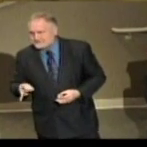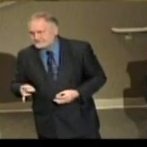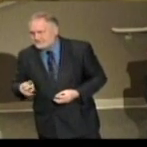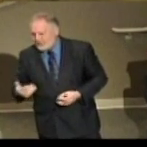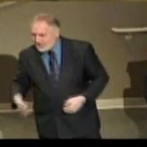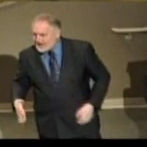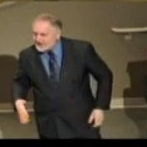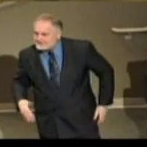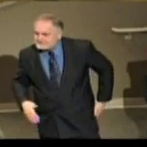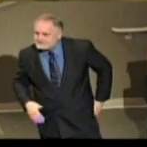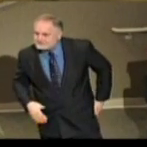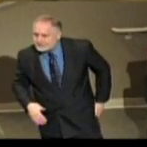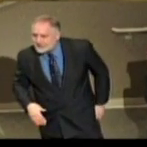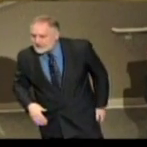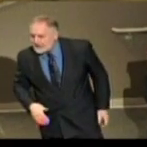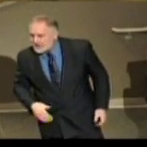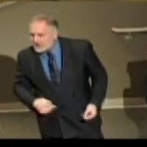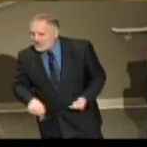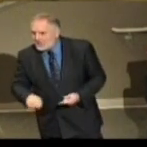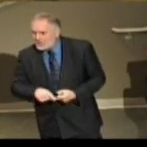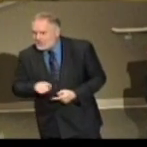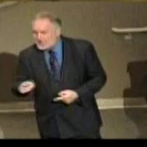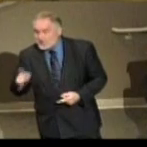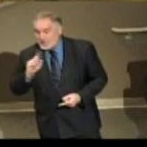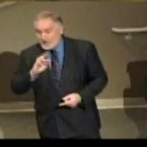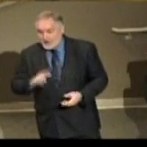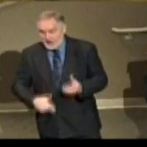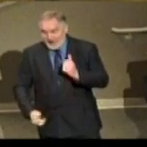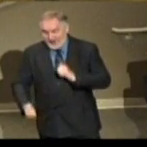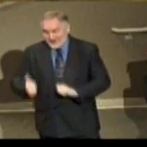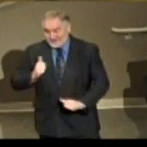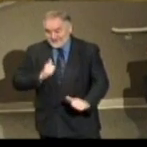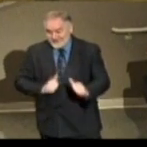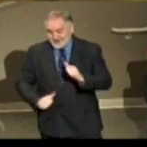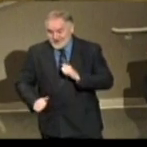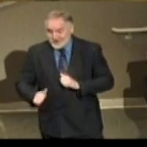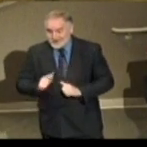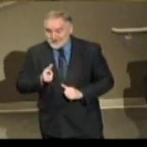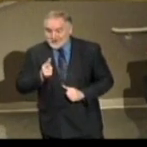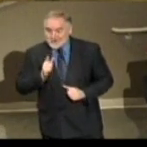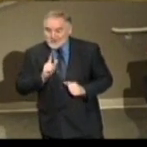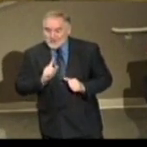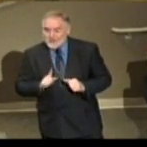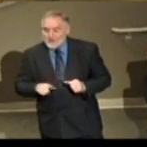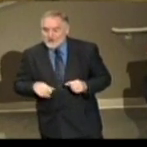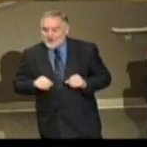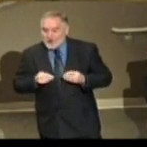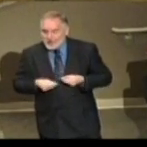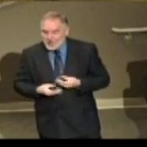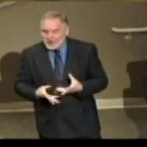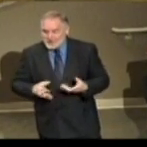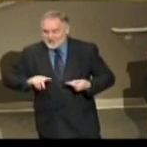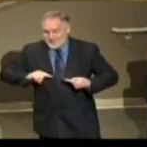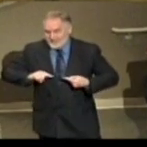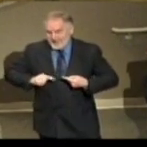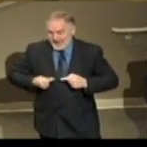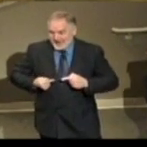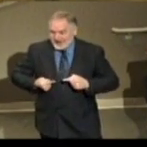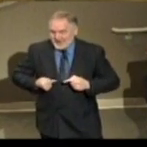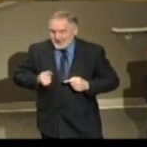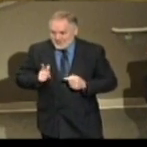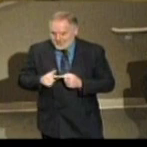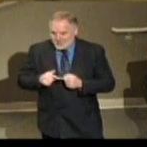Wow. When you're an act, you will put distress and pain on the